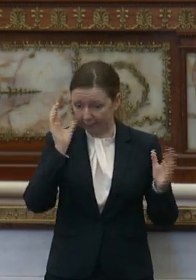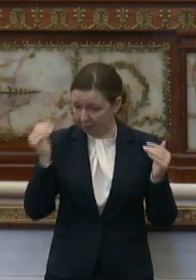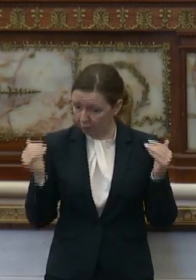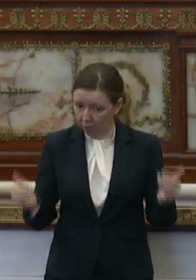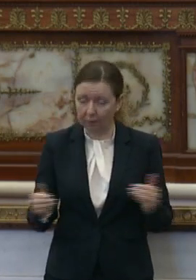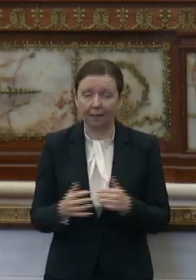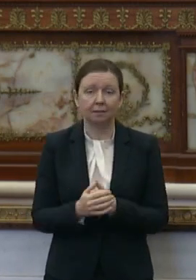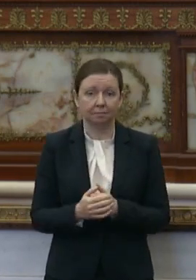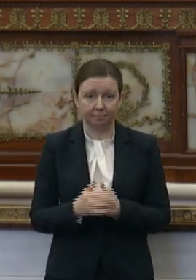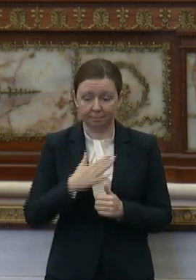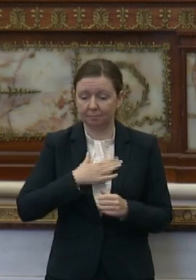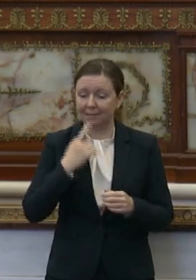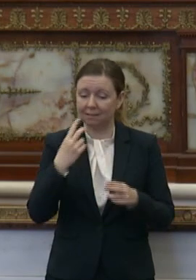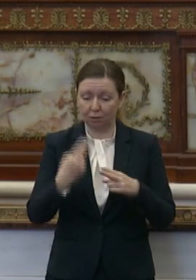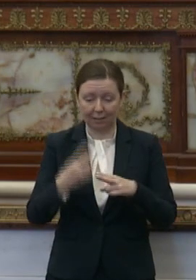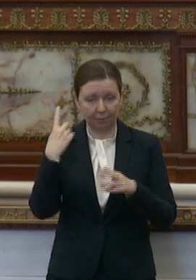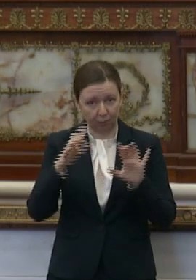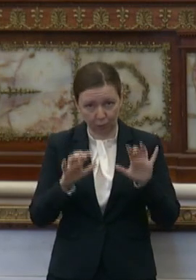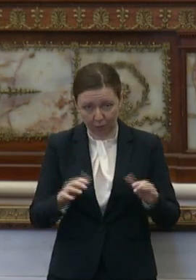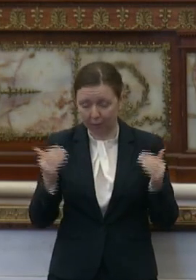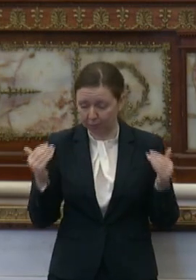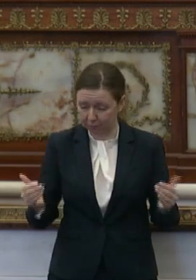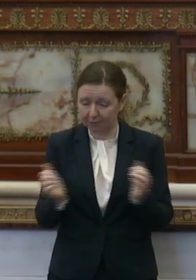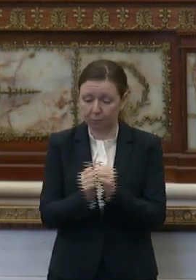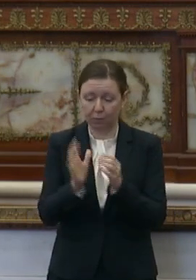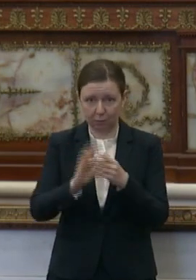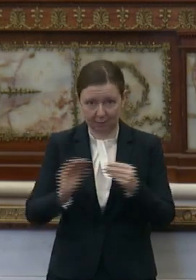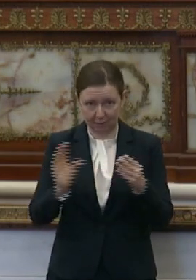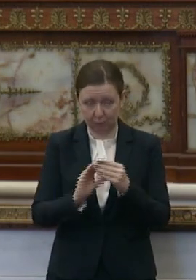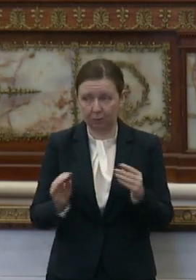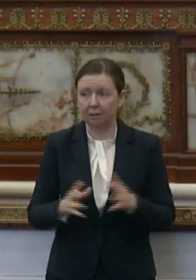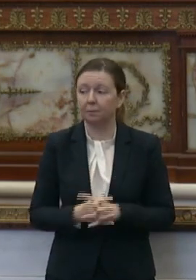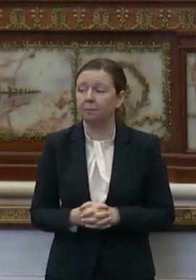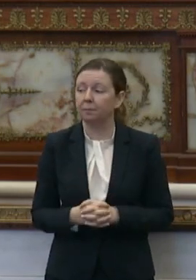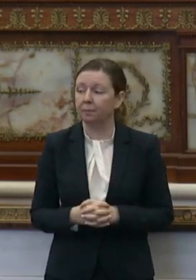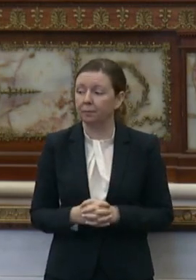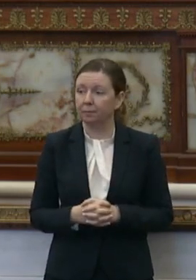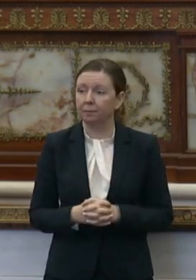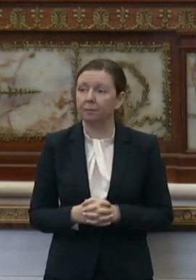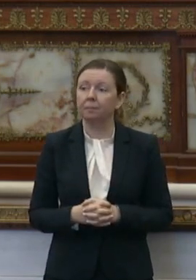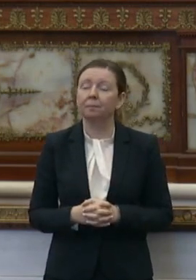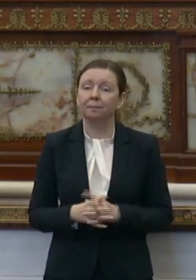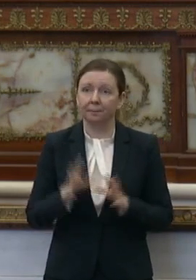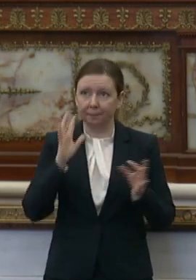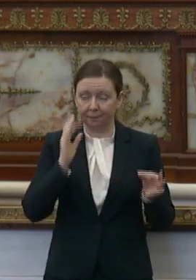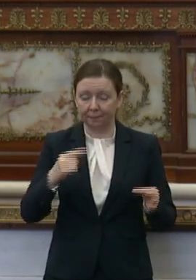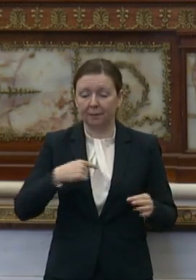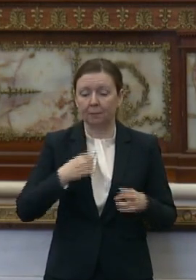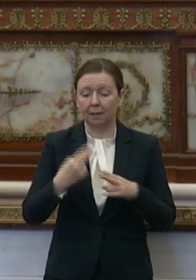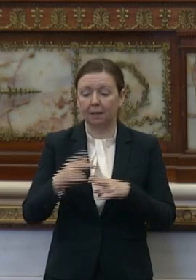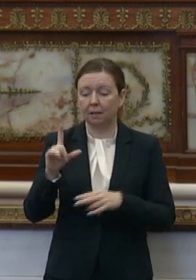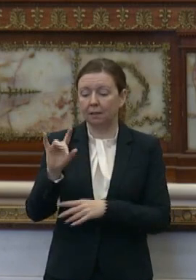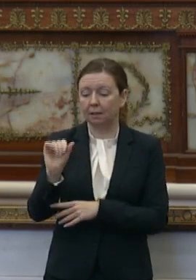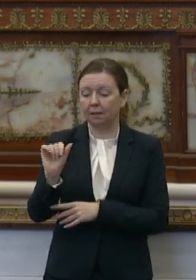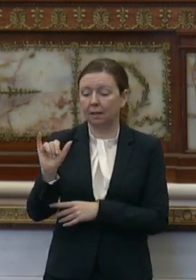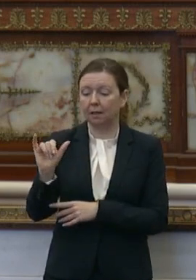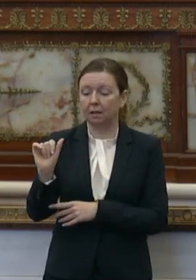We can hear you now, Leah. Just please state your name for the record and proceed with your testimony. Absolutely. My name is Leah